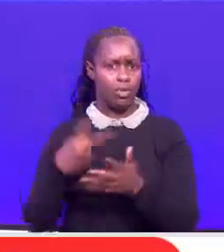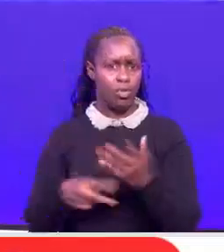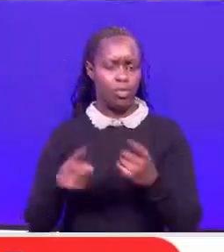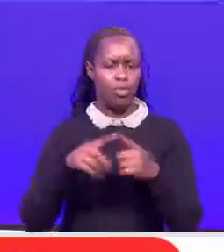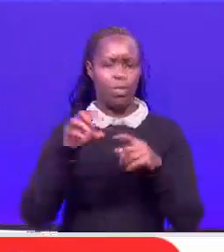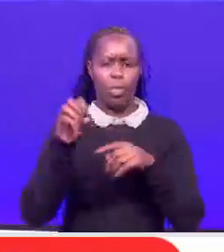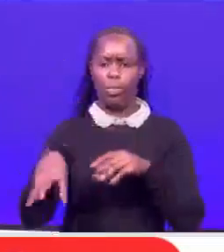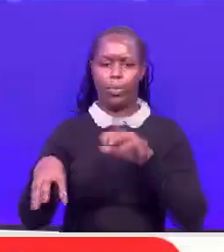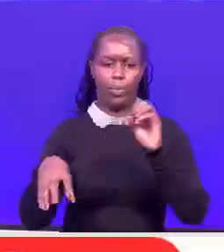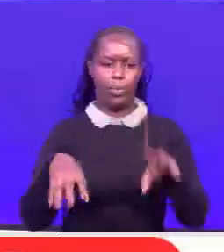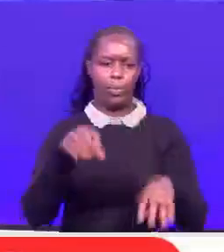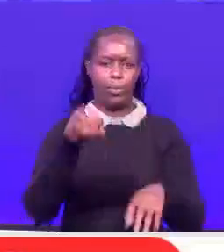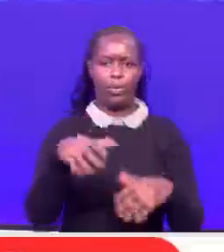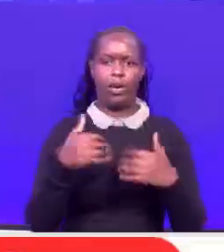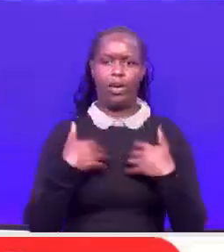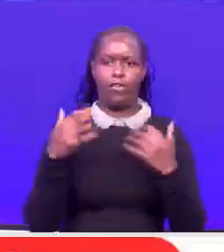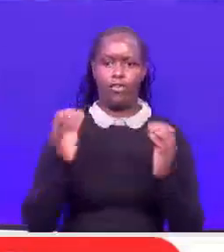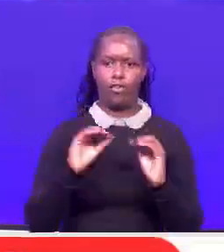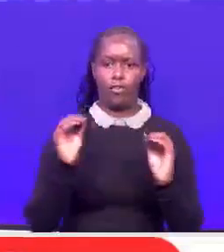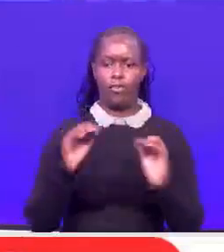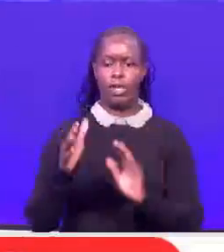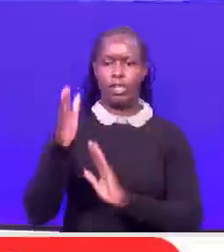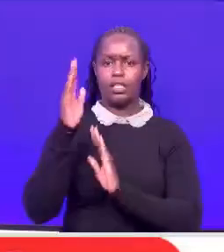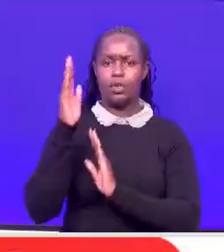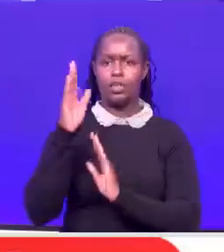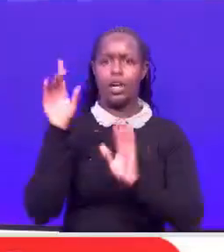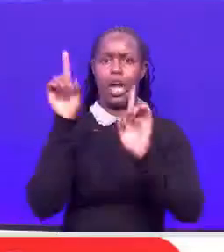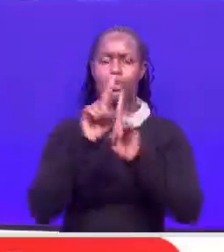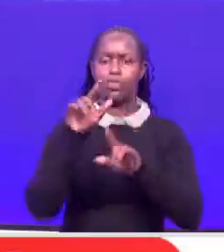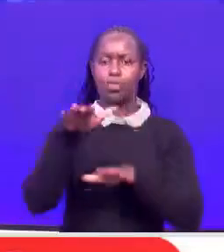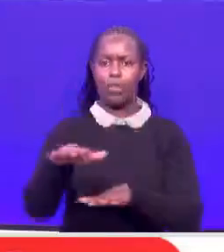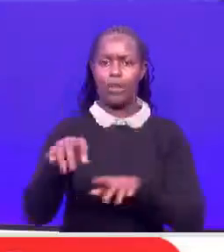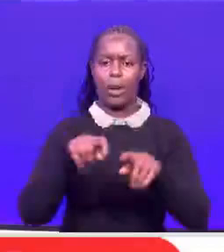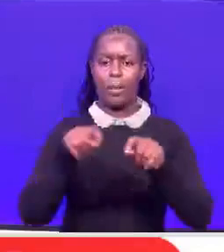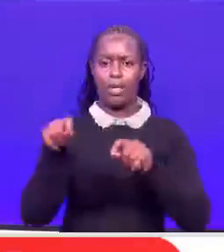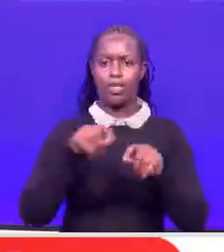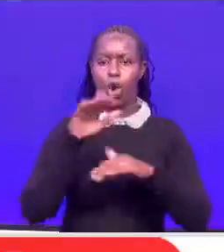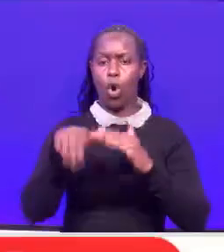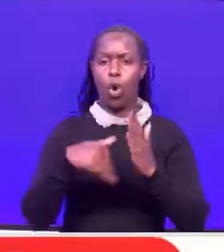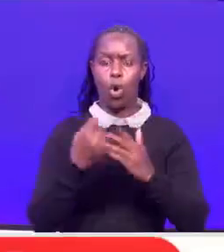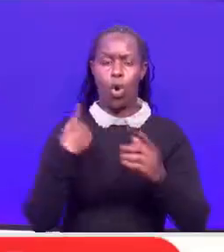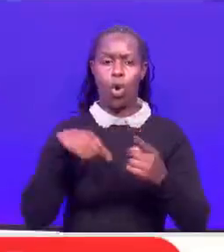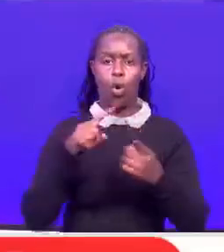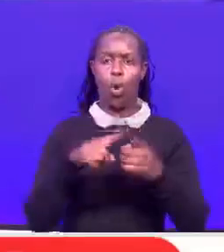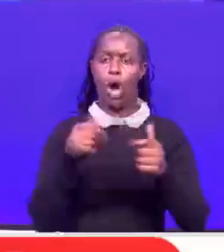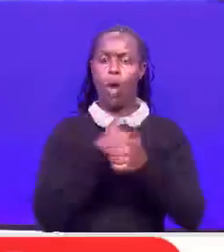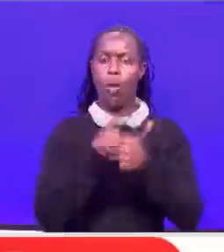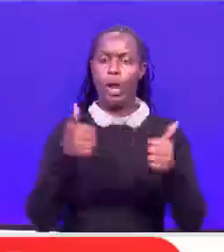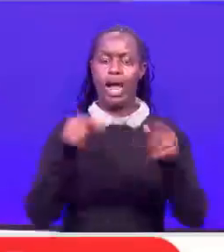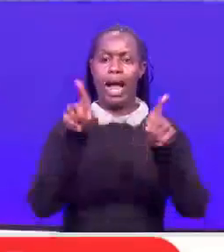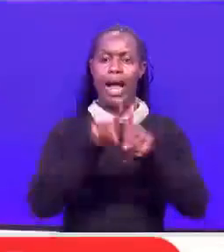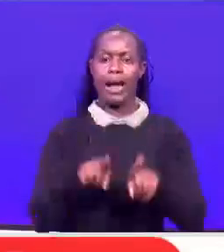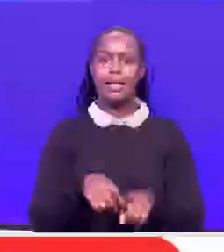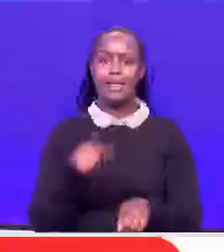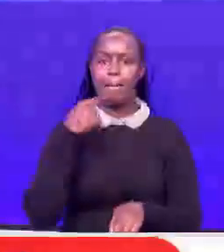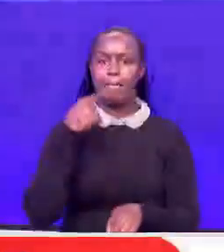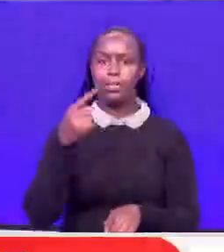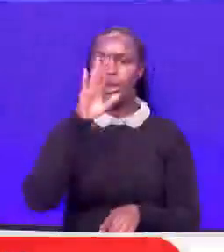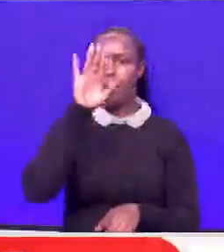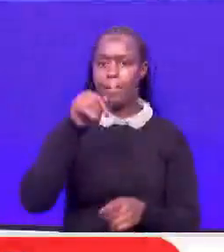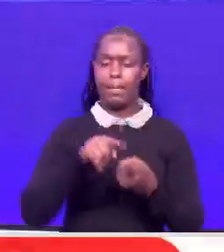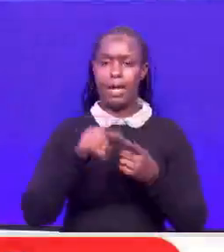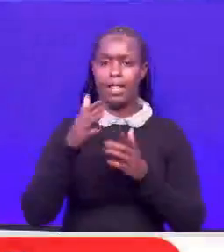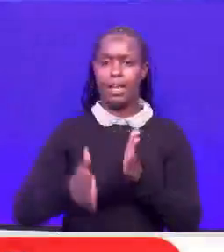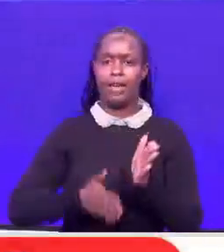environment. Security and traffic management were paramount concerns for the security agencies, as mentioned by the Naivasha OCPD